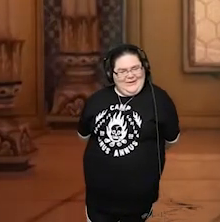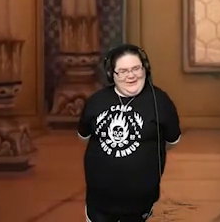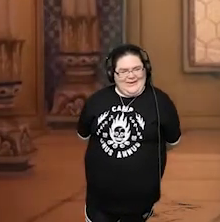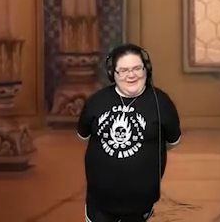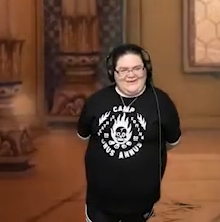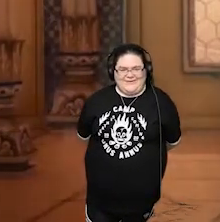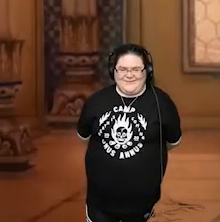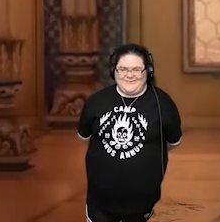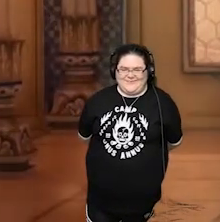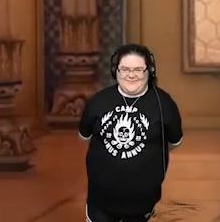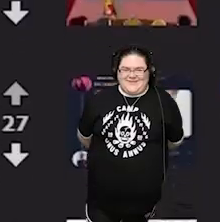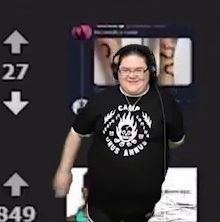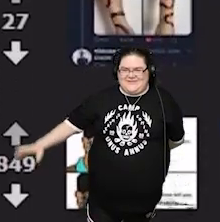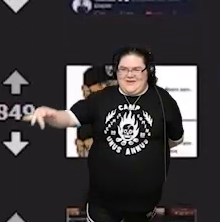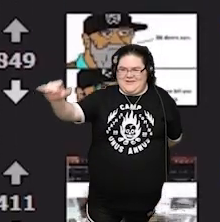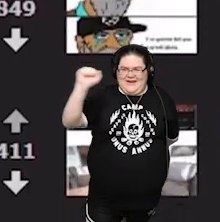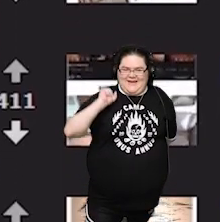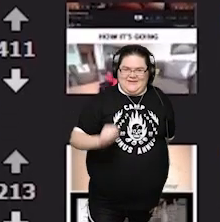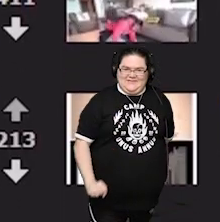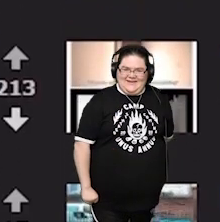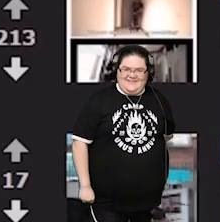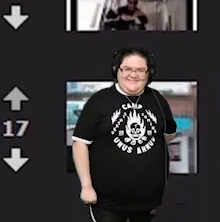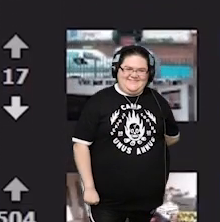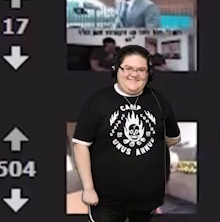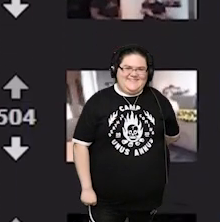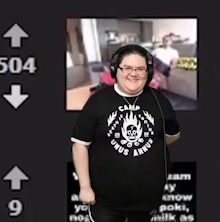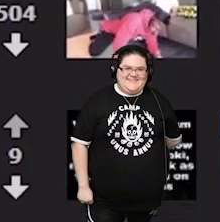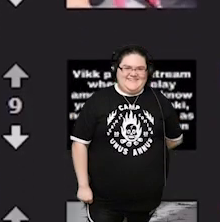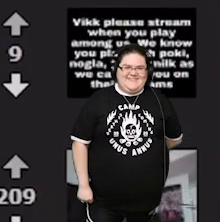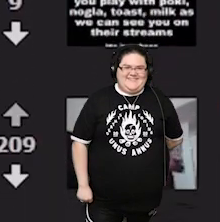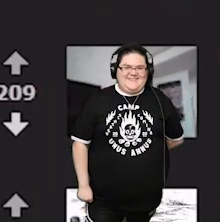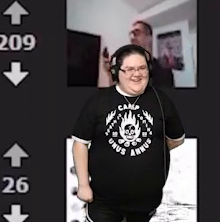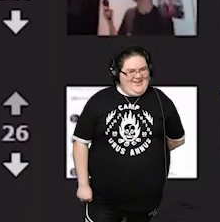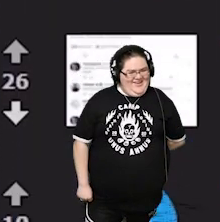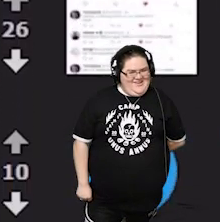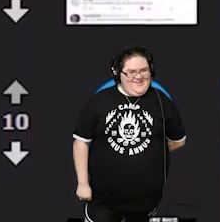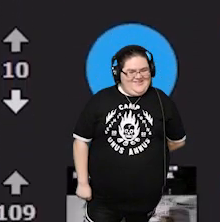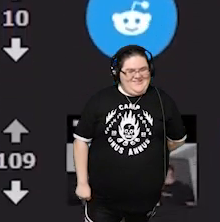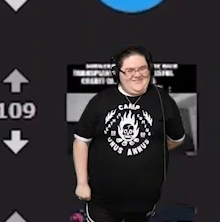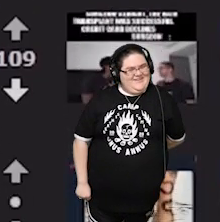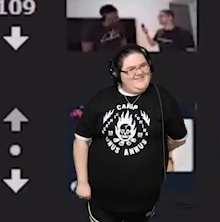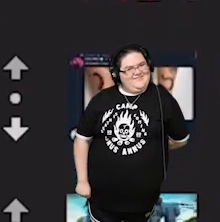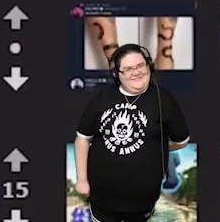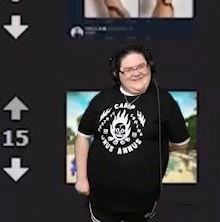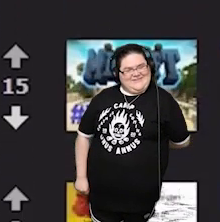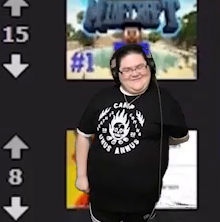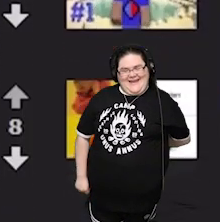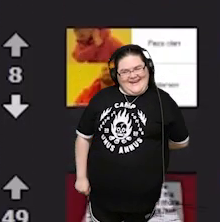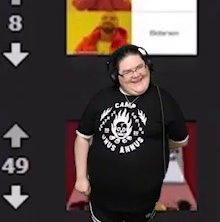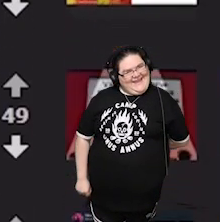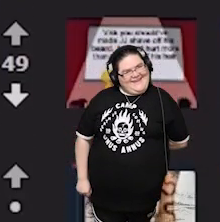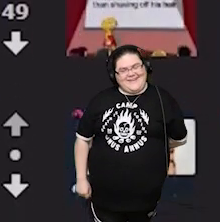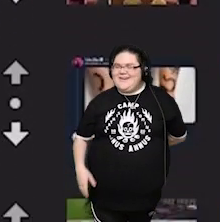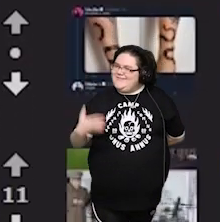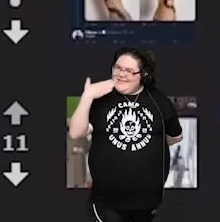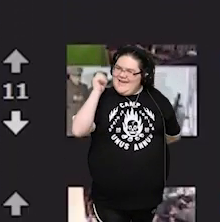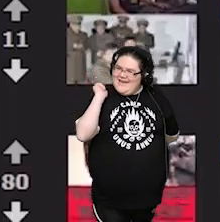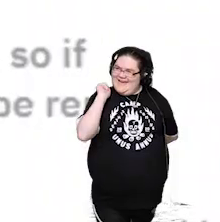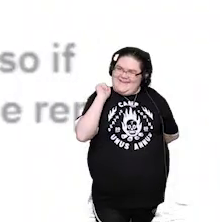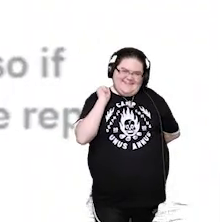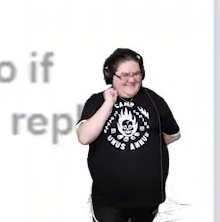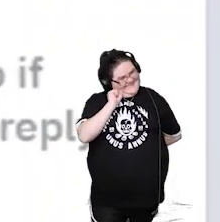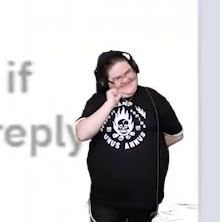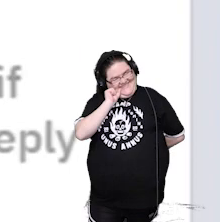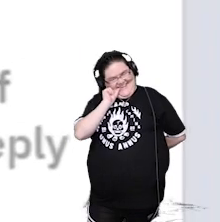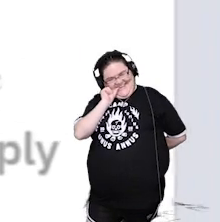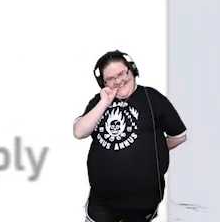bit further down the line. Once again, we are going to be reacting to my Reddit. There's a link in the description below to that as well. Make sure you get signed up. Get posting. We've